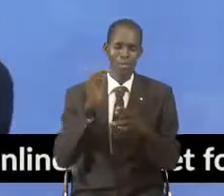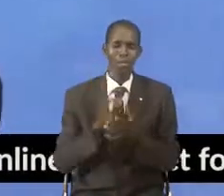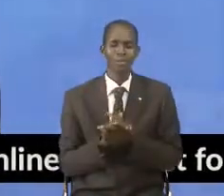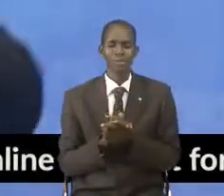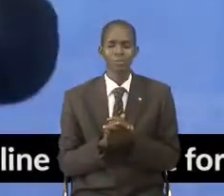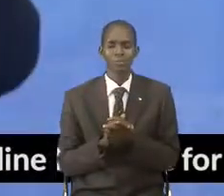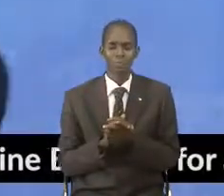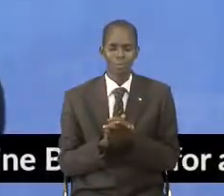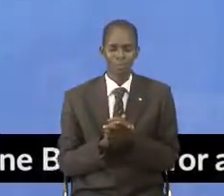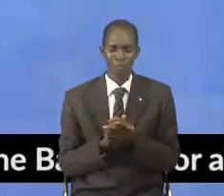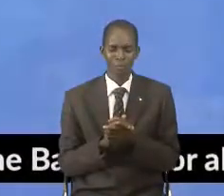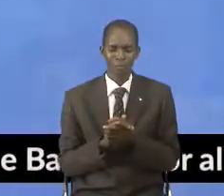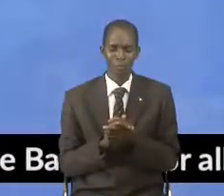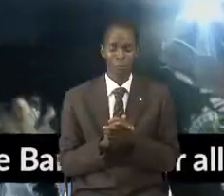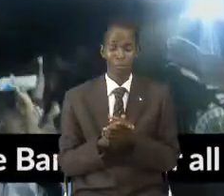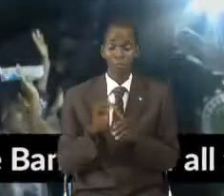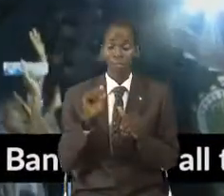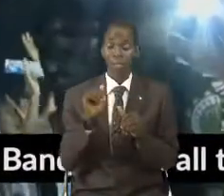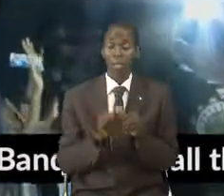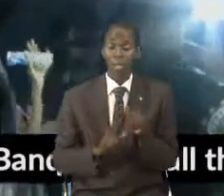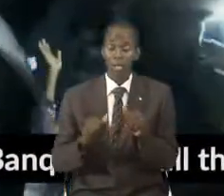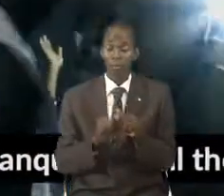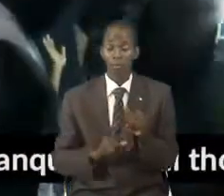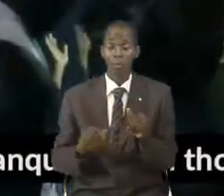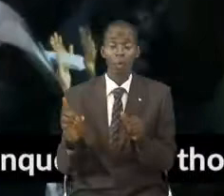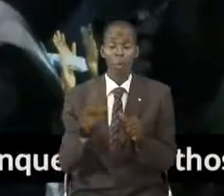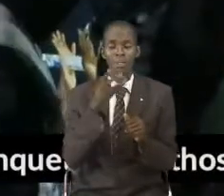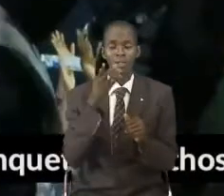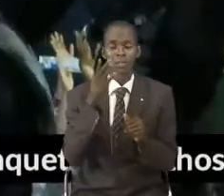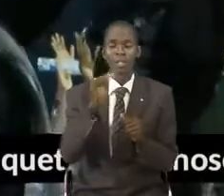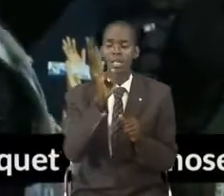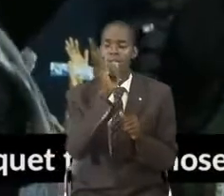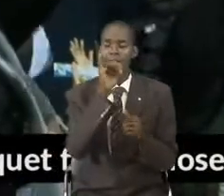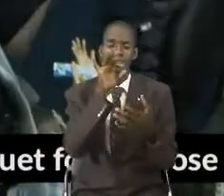are healed in Jesus' name.